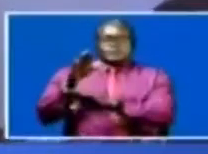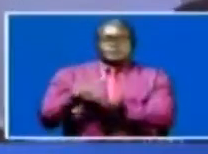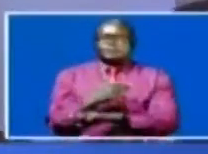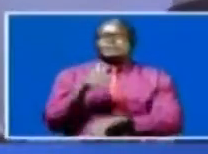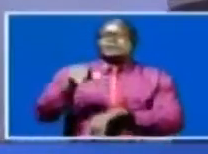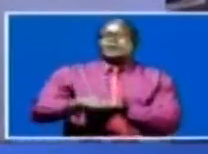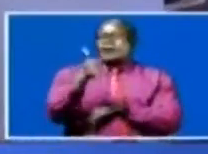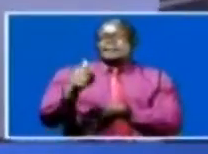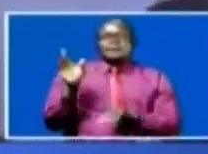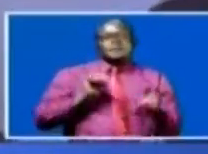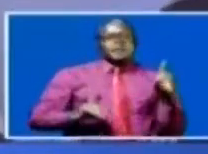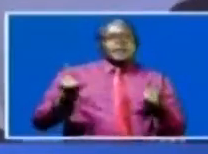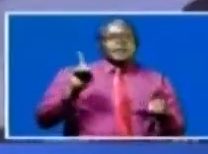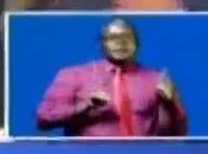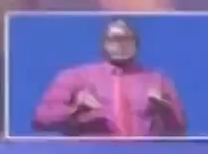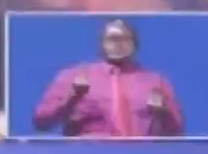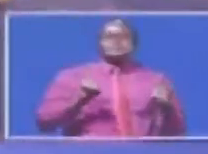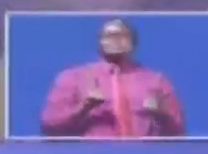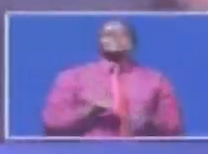while others are dancing.